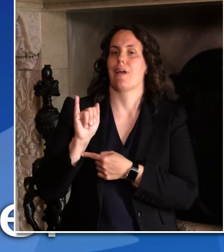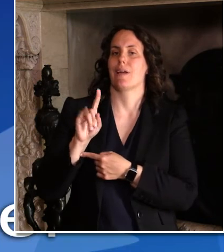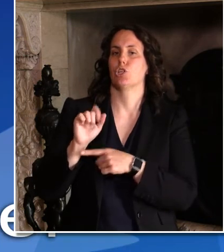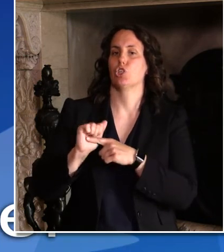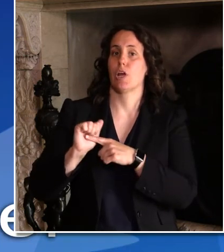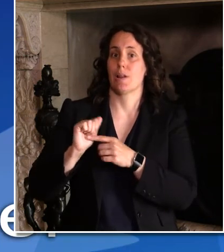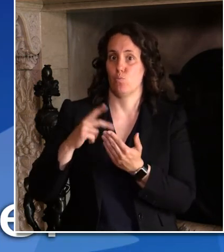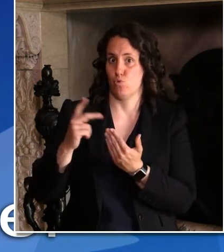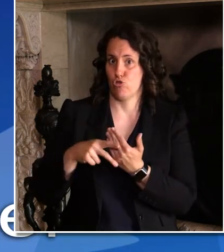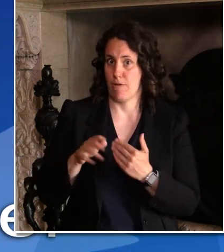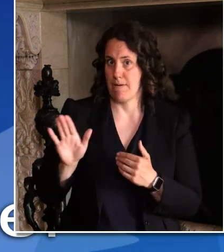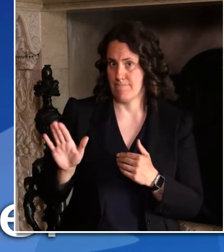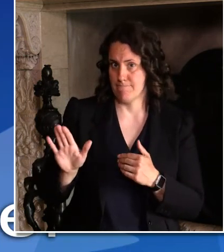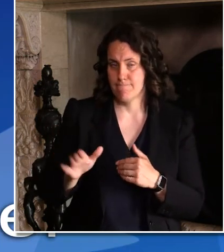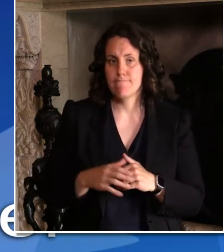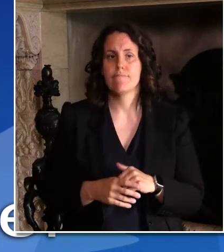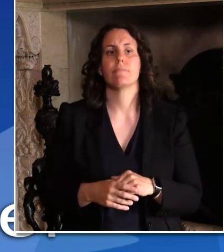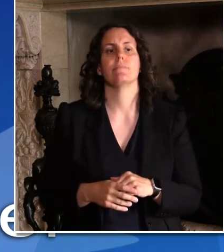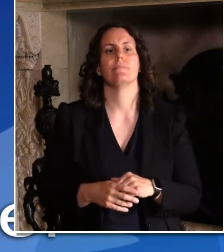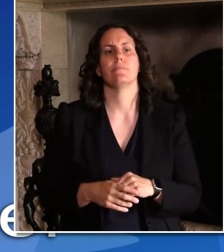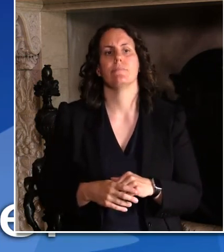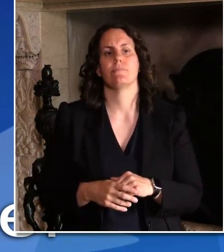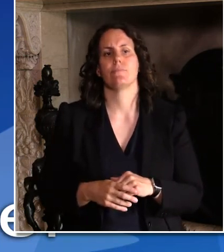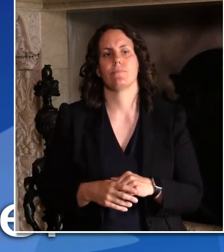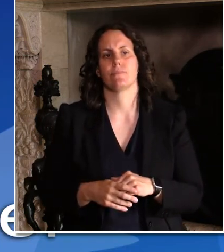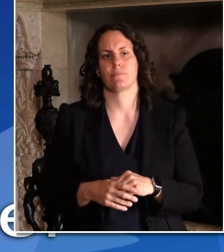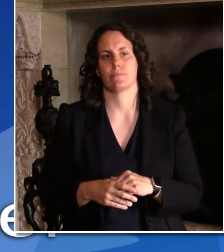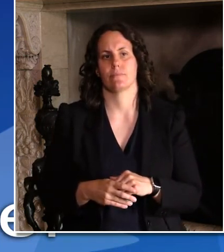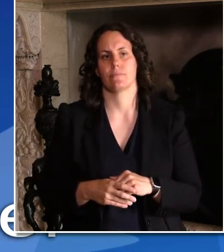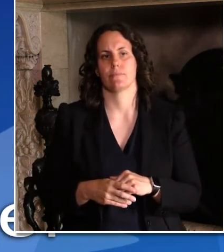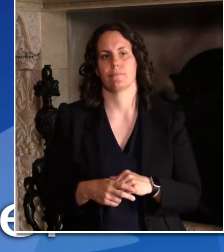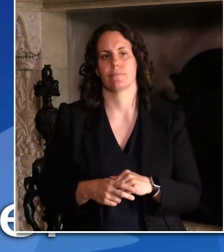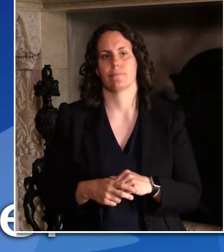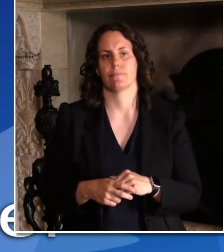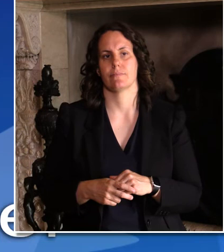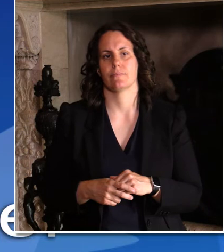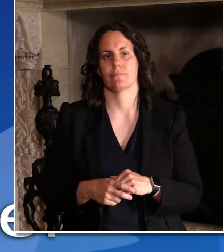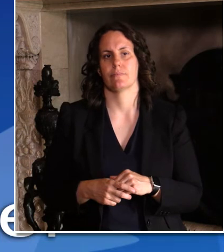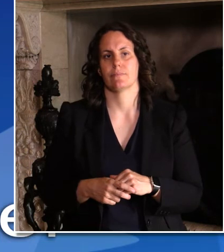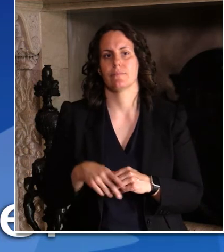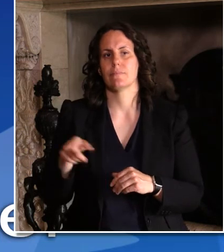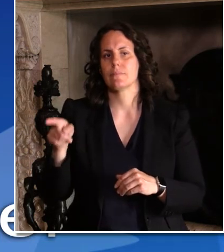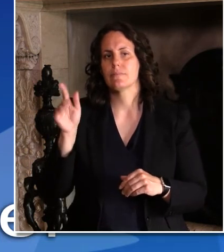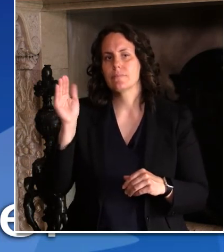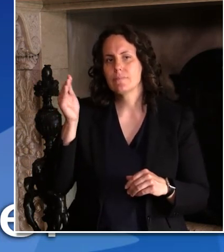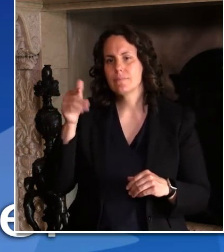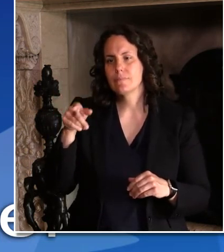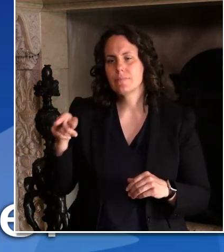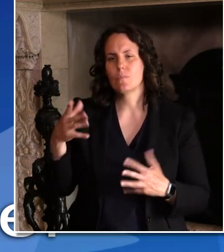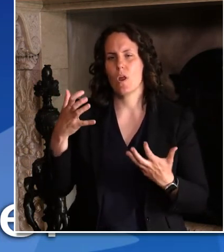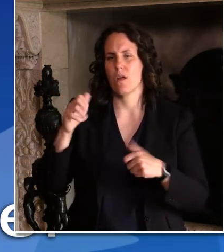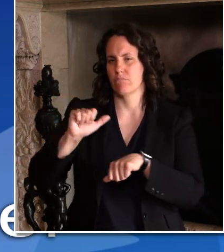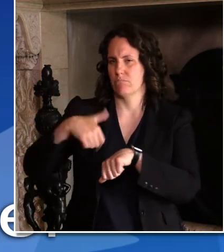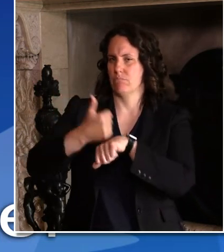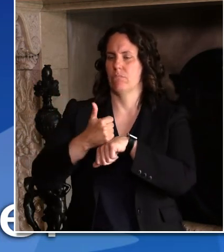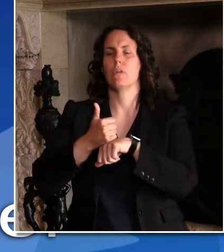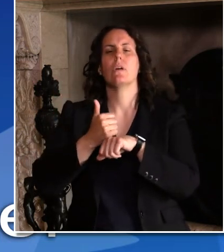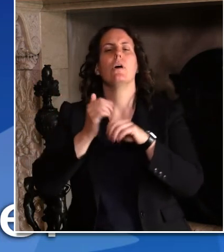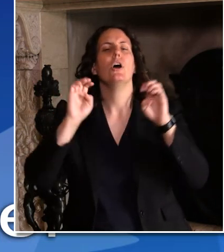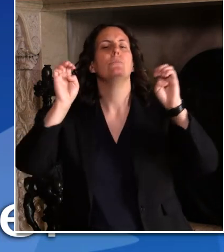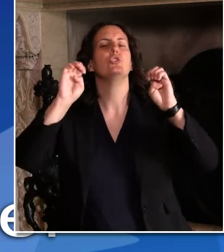is in the process of being promulgated. But if it was a part of the previous administrative rule that